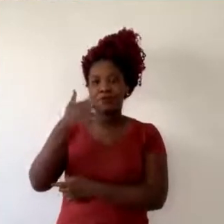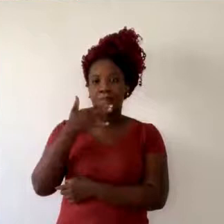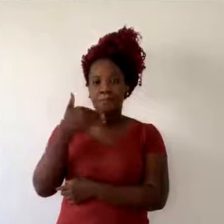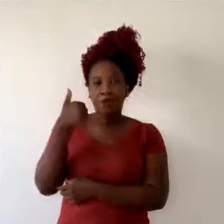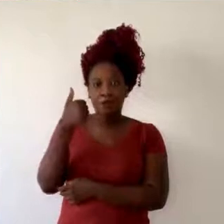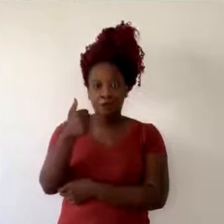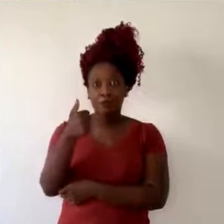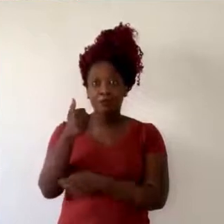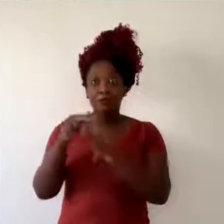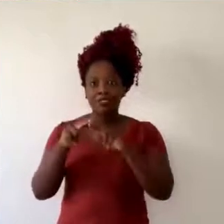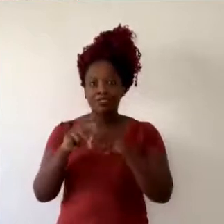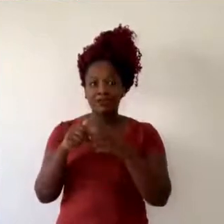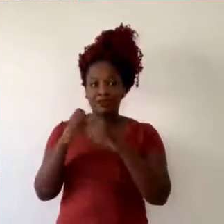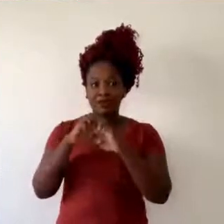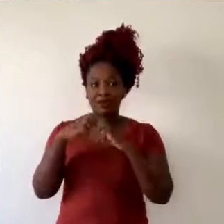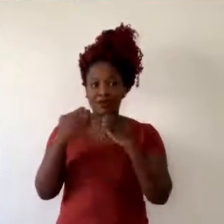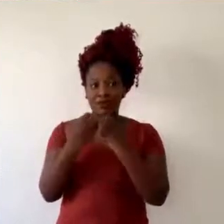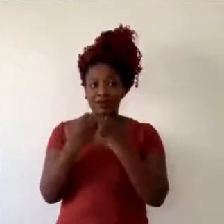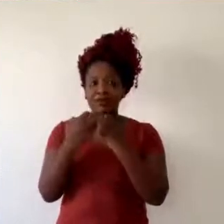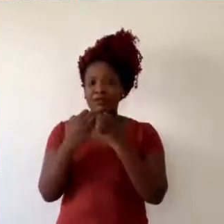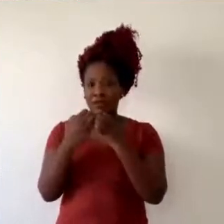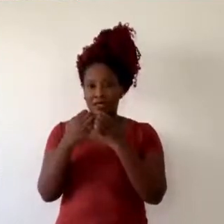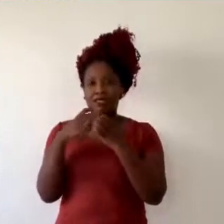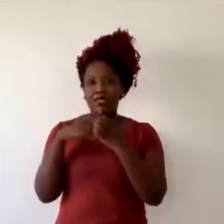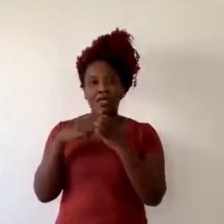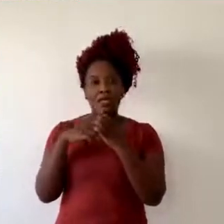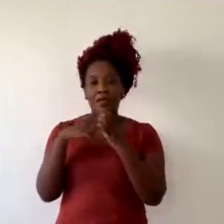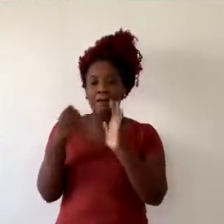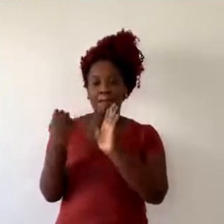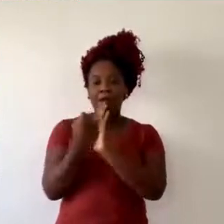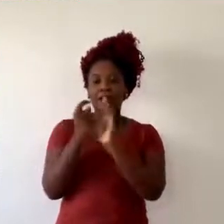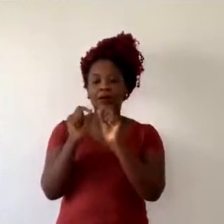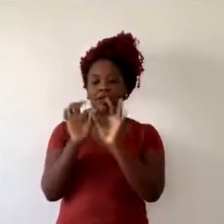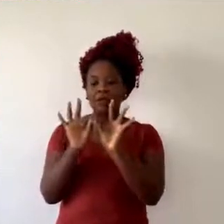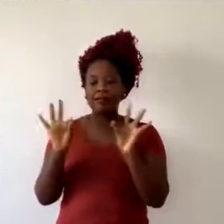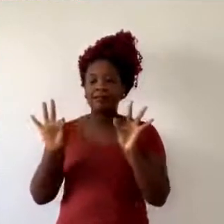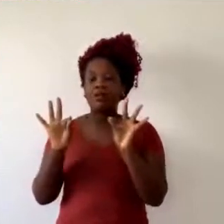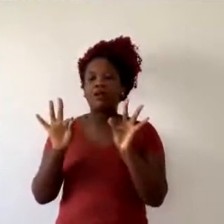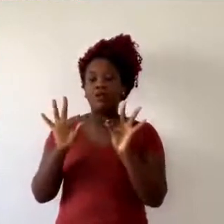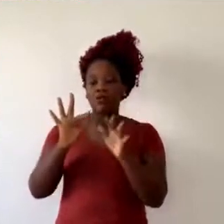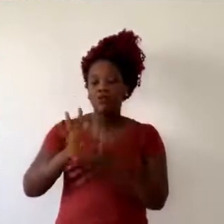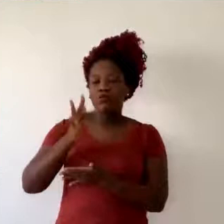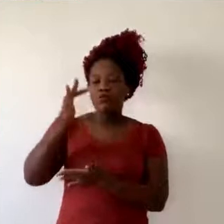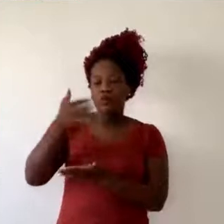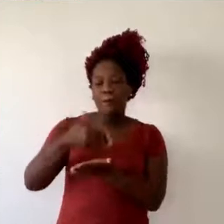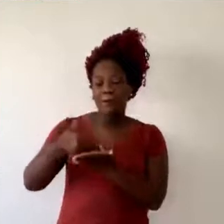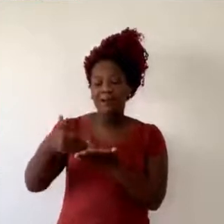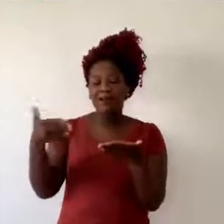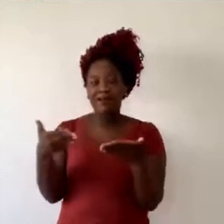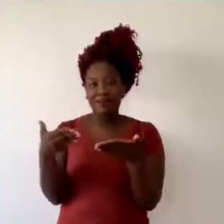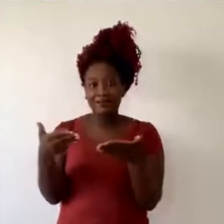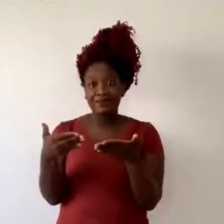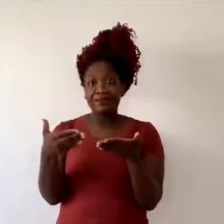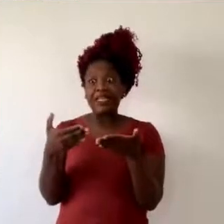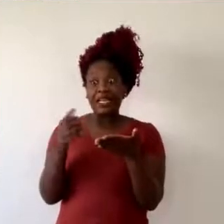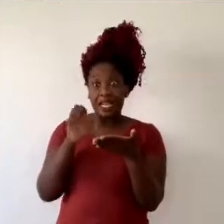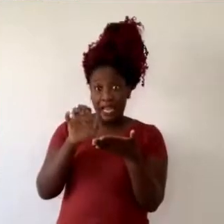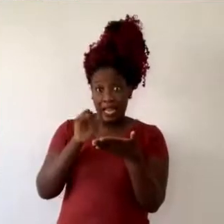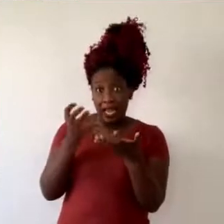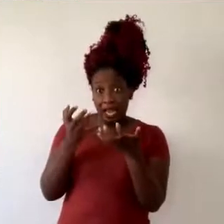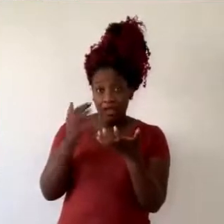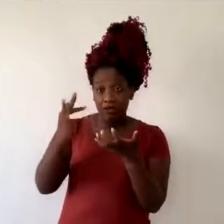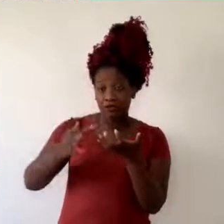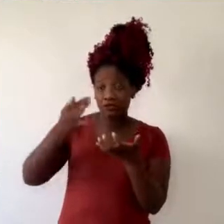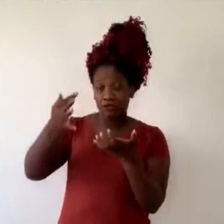for Brazil. It's not a coincidence that we have as a slogan, the future starts in the present. And if